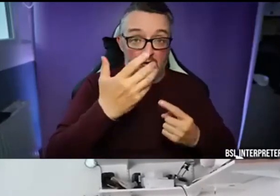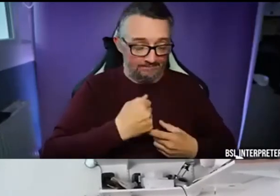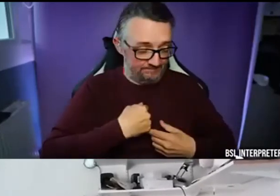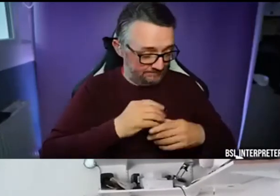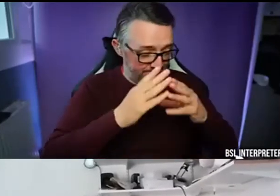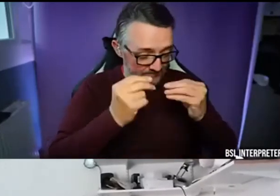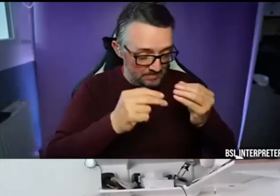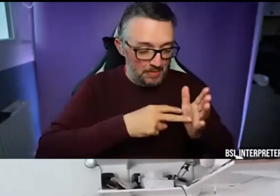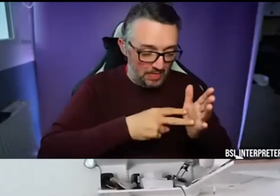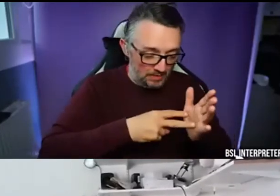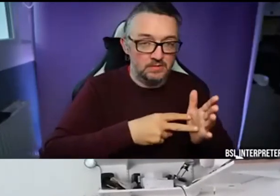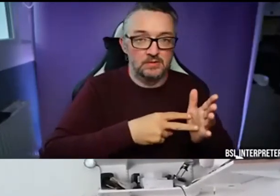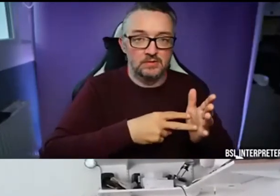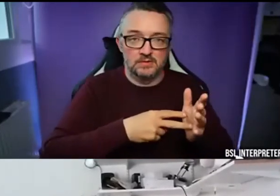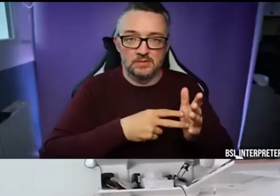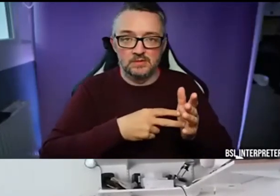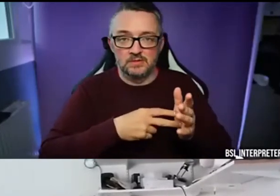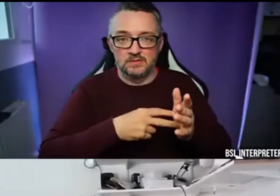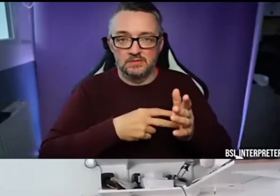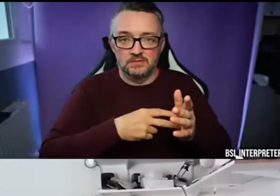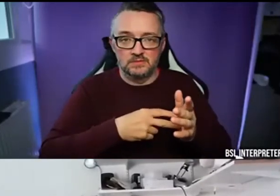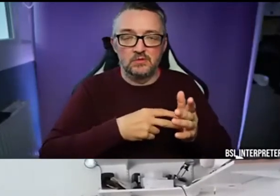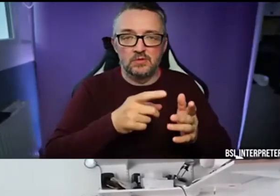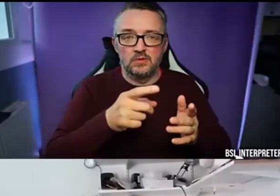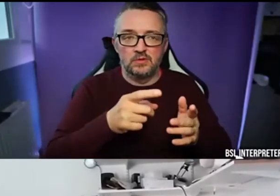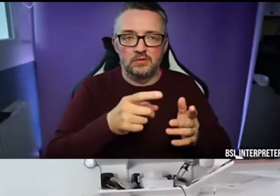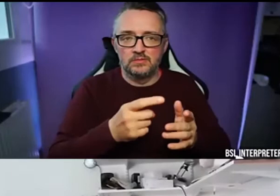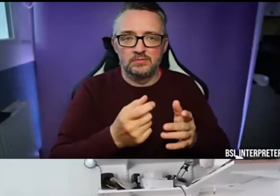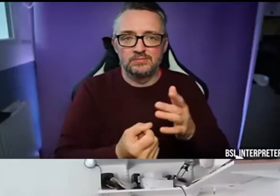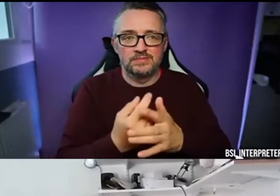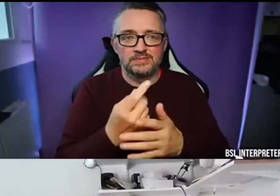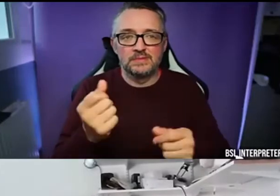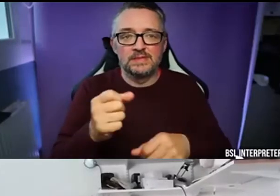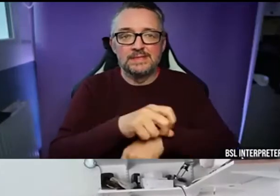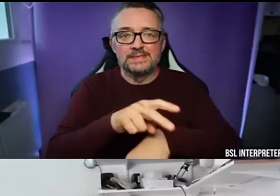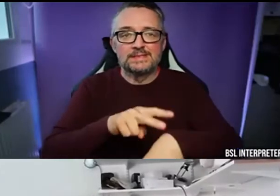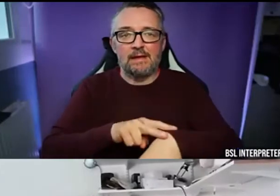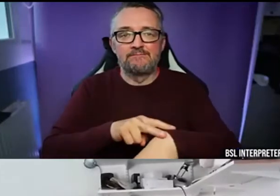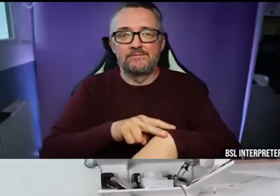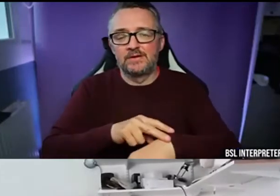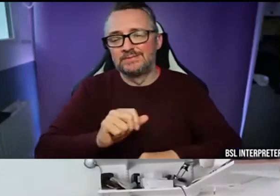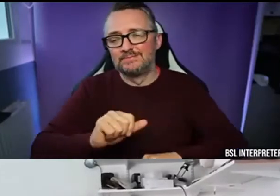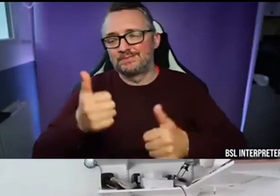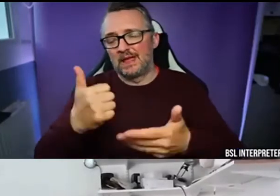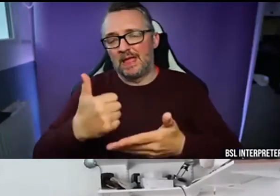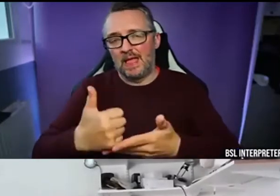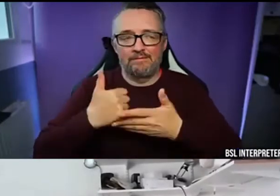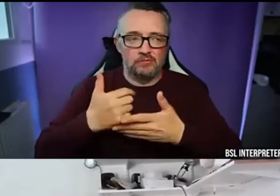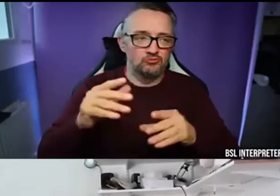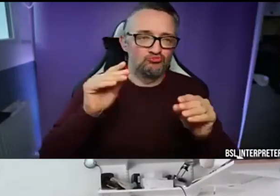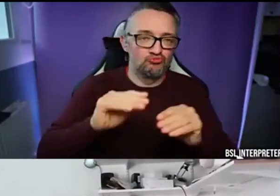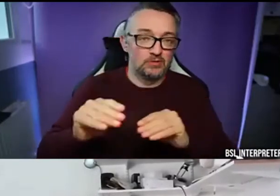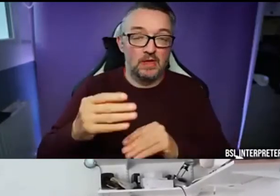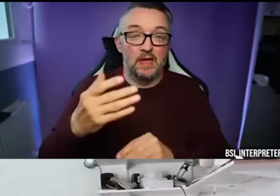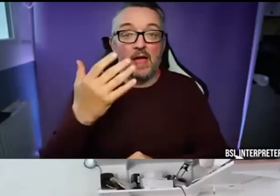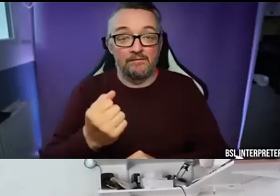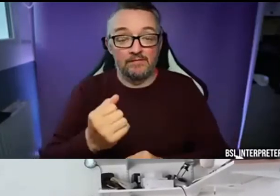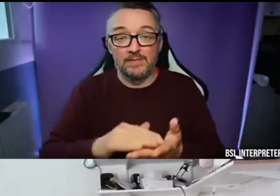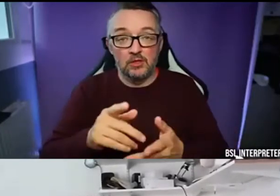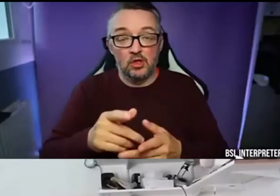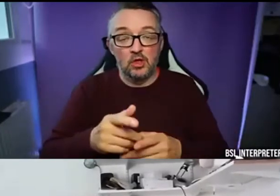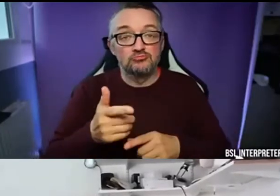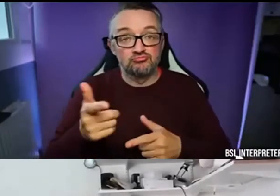but hopefully then you come across staff who are well trained, helpful, and make that journey